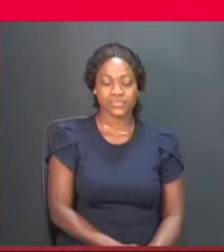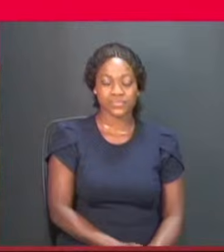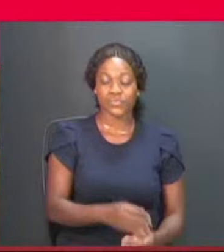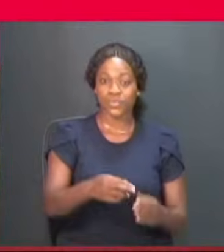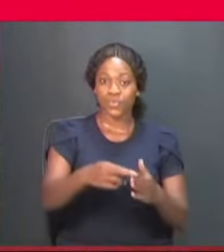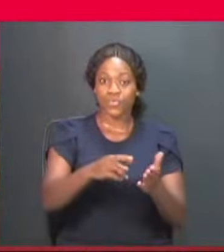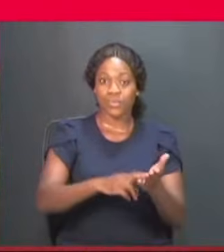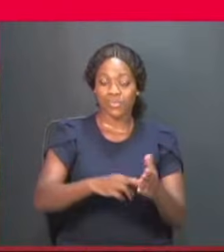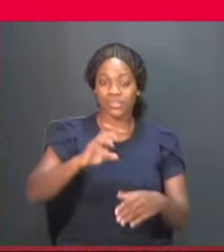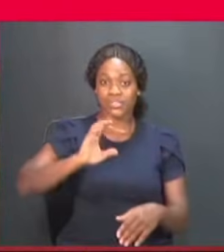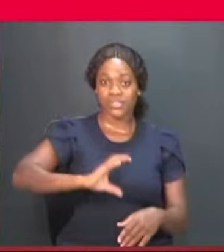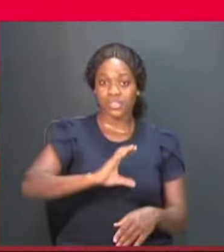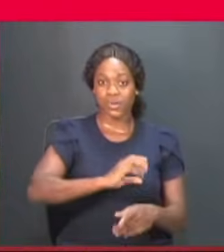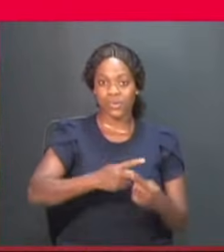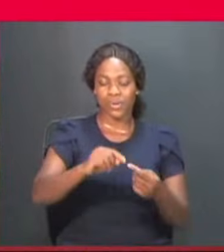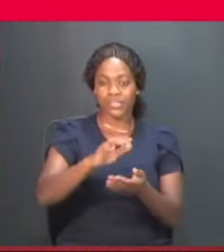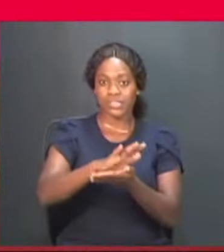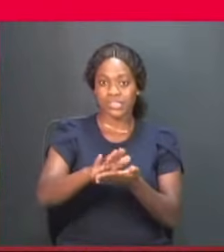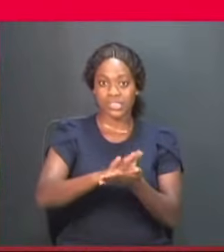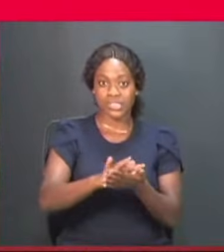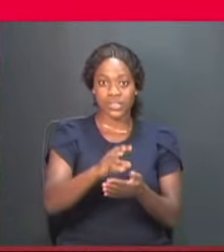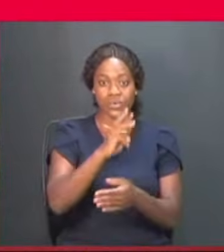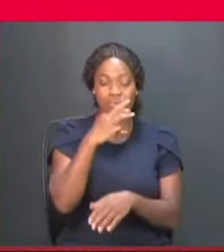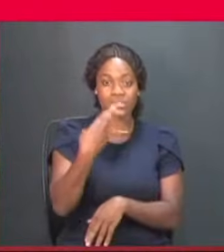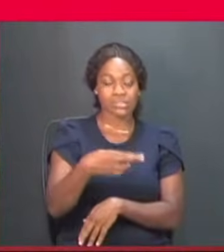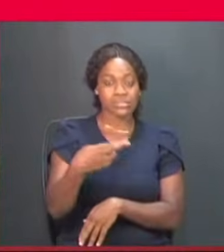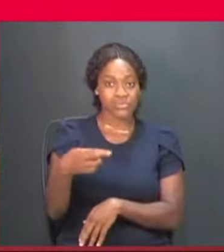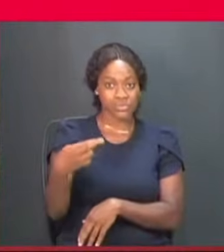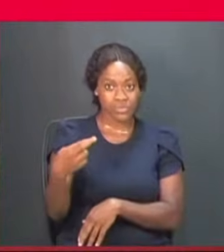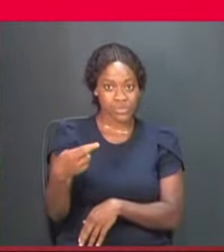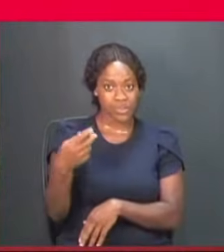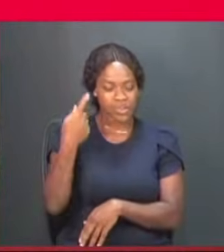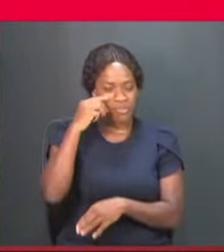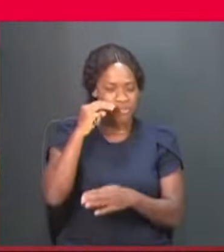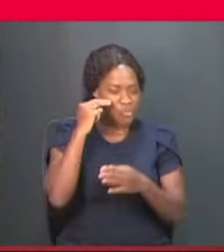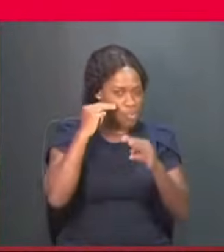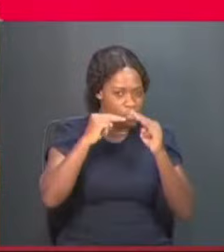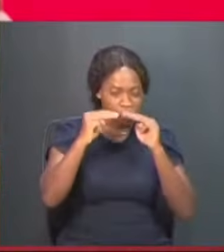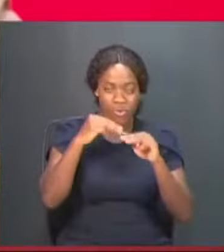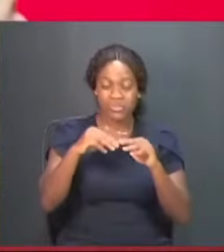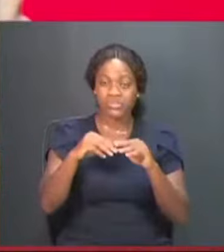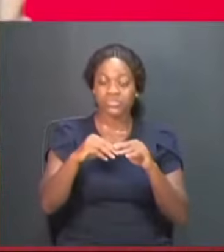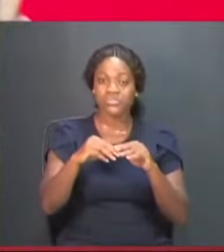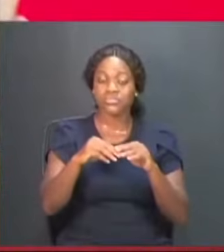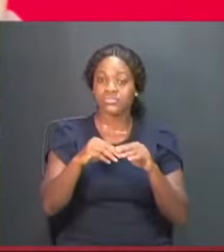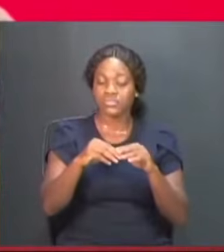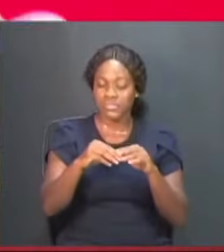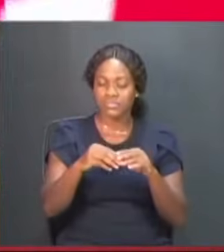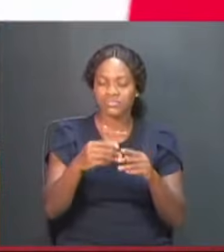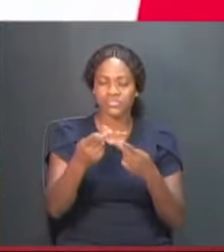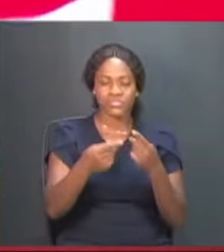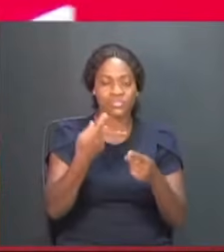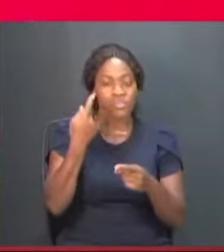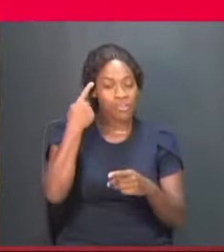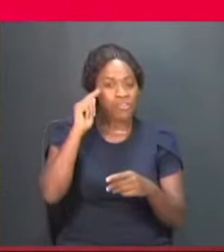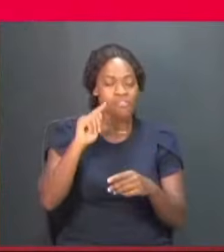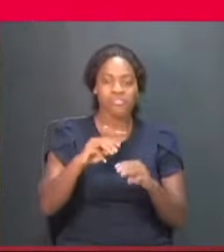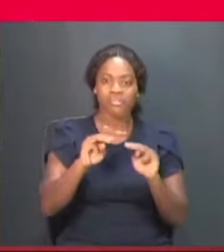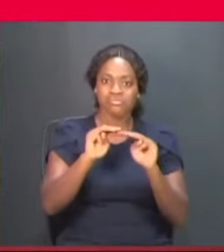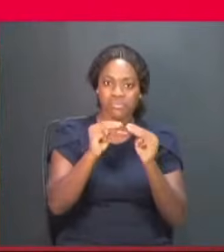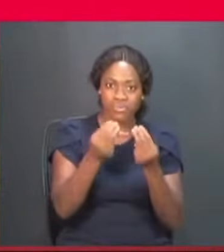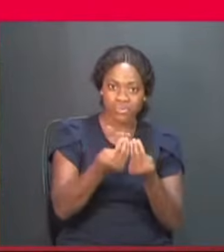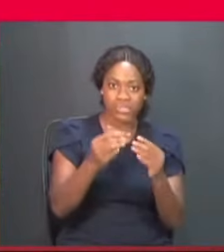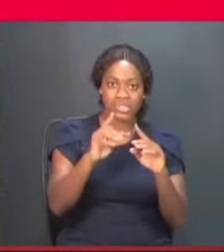Report of the Committee on Sanitation and Water Resources on monitoring visits to selected metropolitan, municipal and